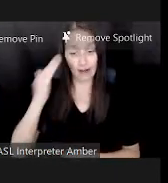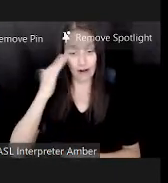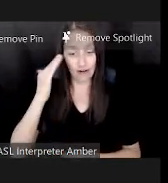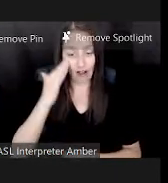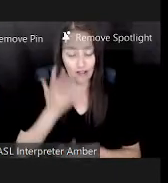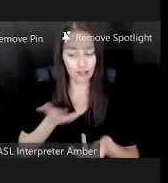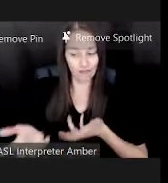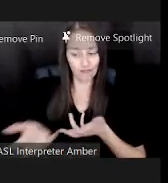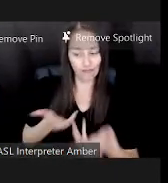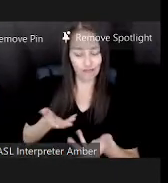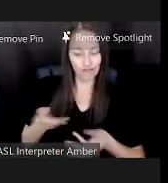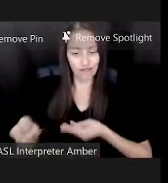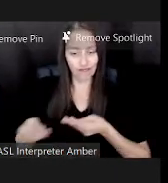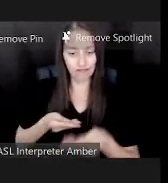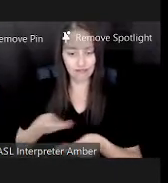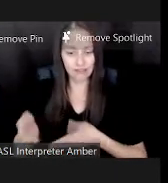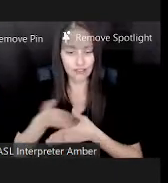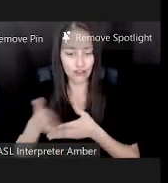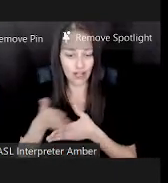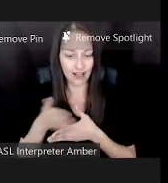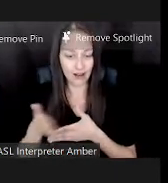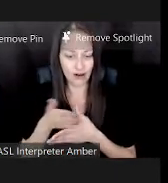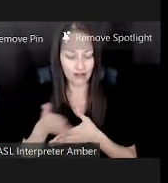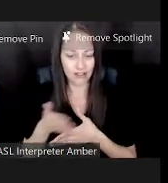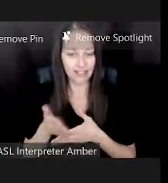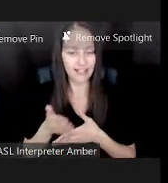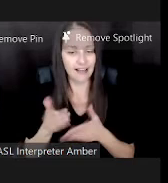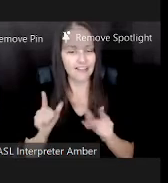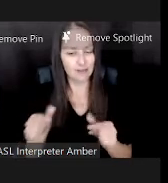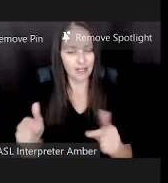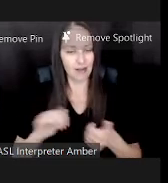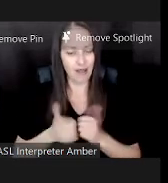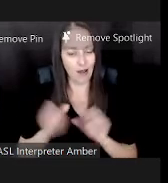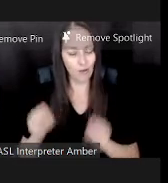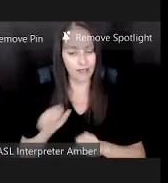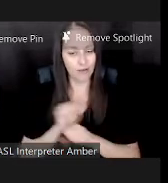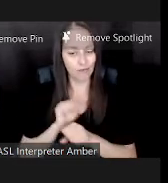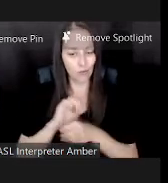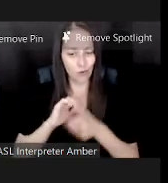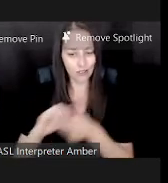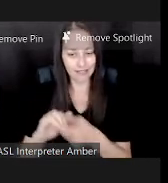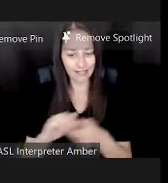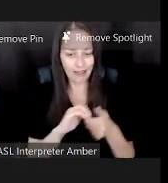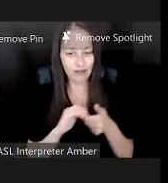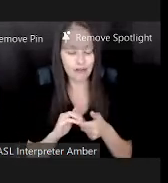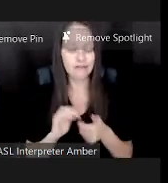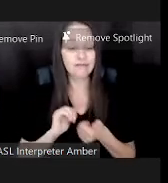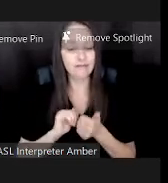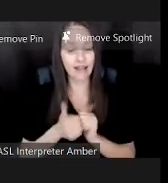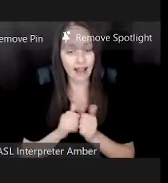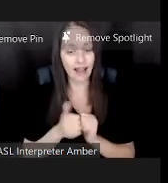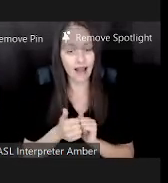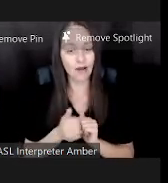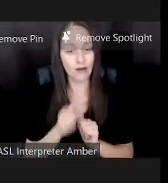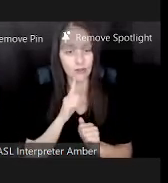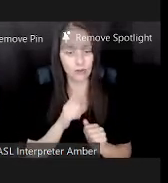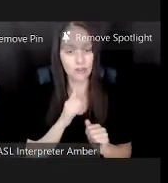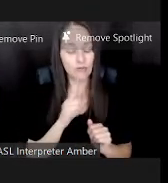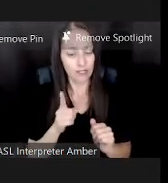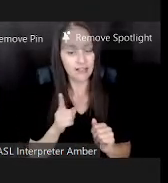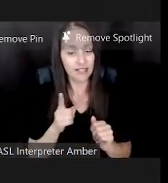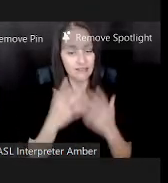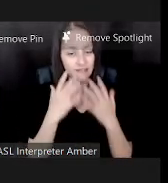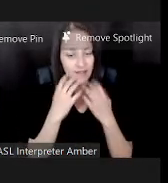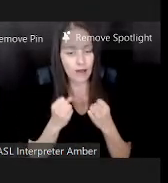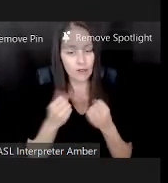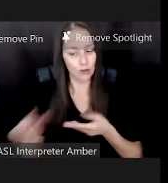accelerate how I might be in collaboration with them around how we really hold up these exchange routes.